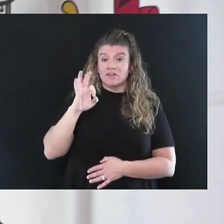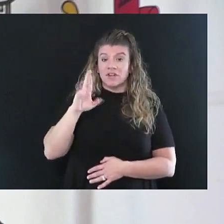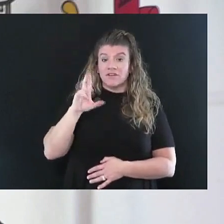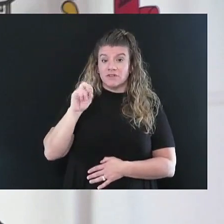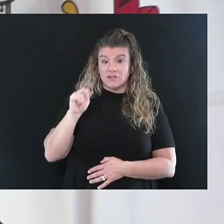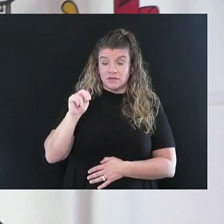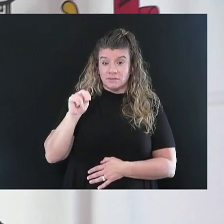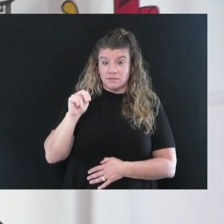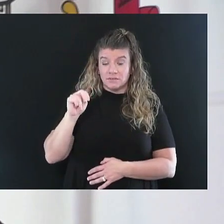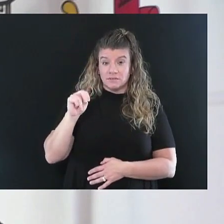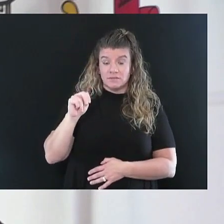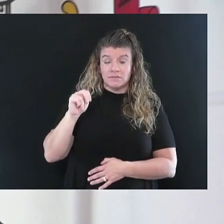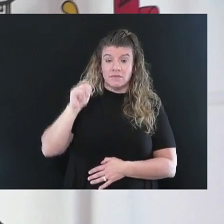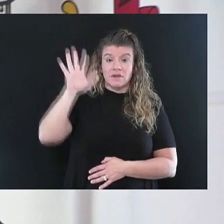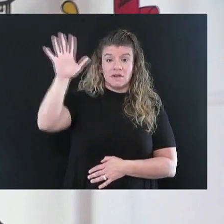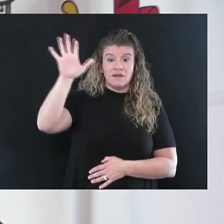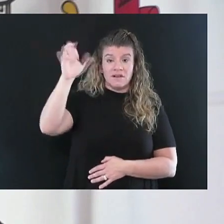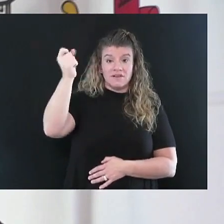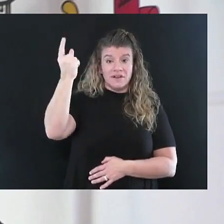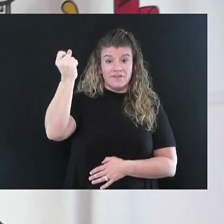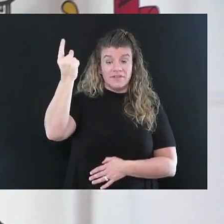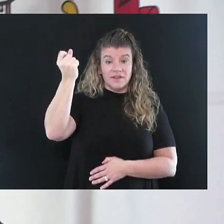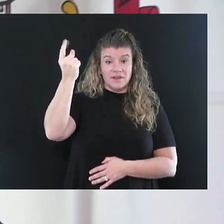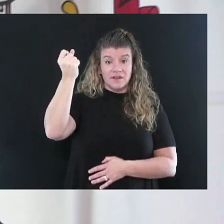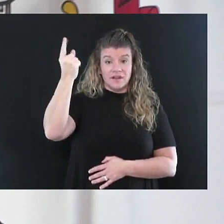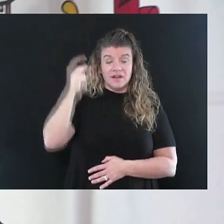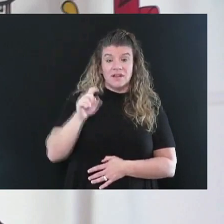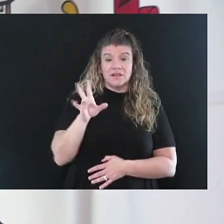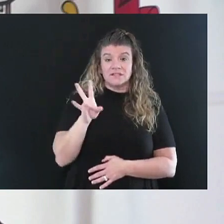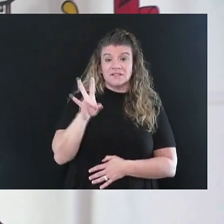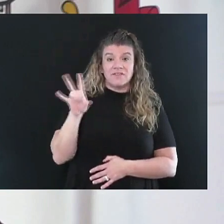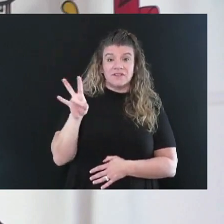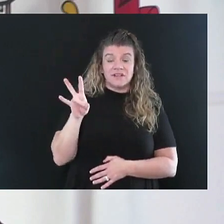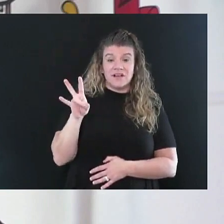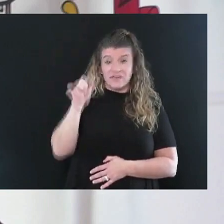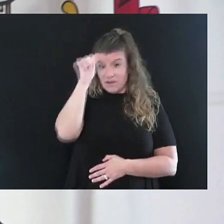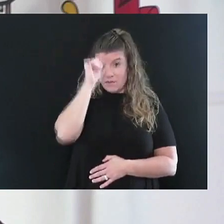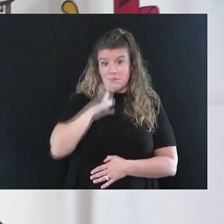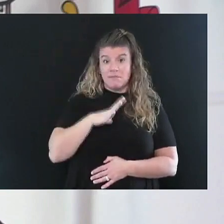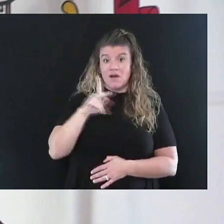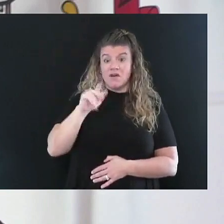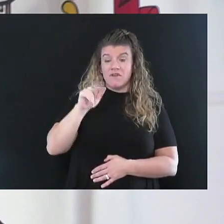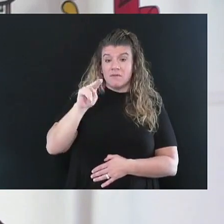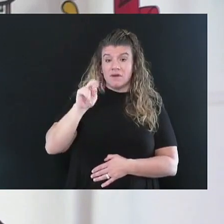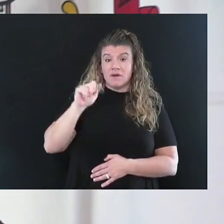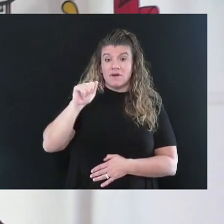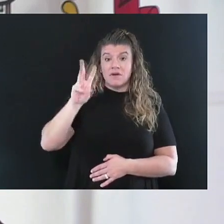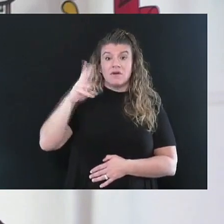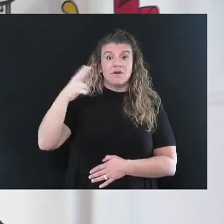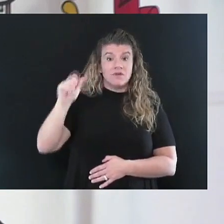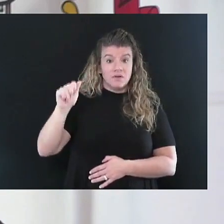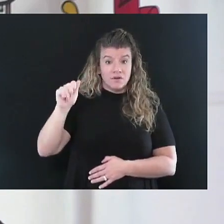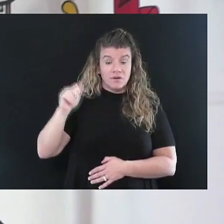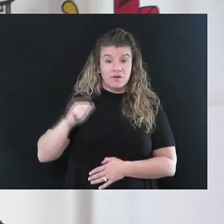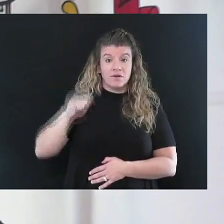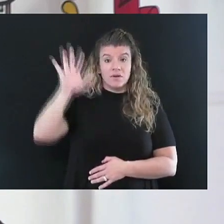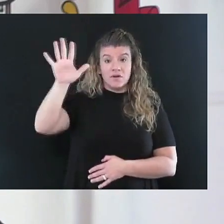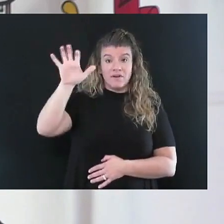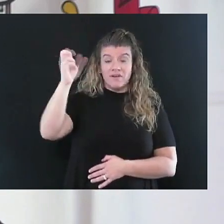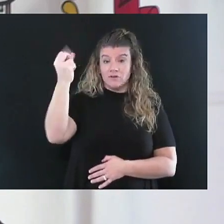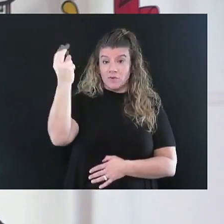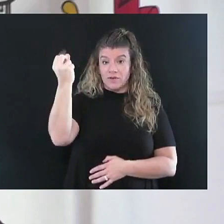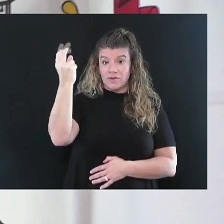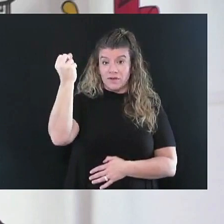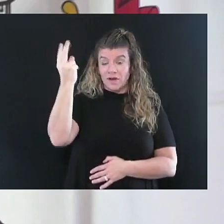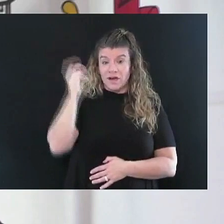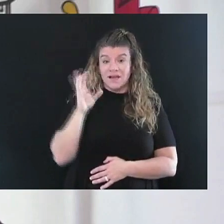County. Our 511th death is a 77-year-old male from Kanawha County. Our 512th